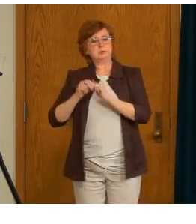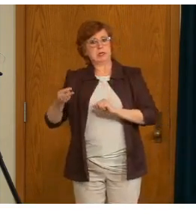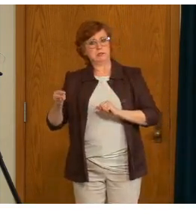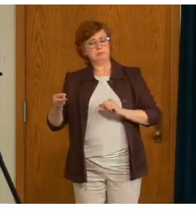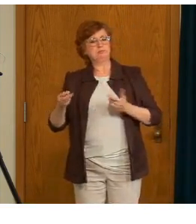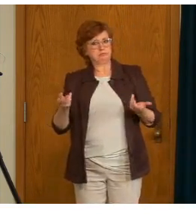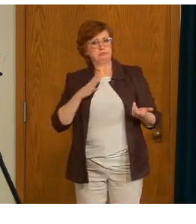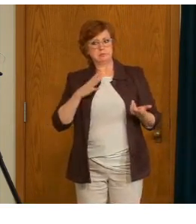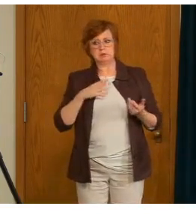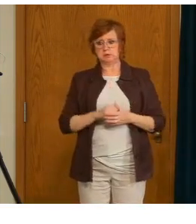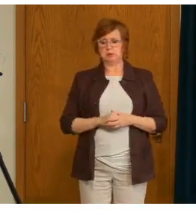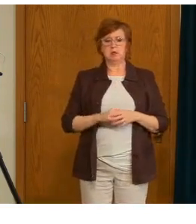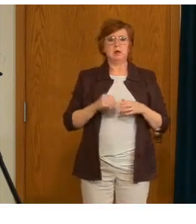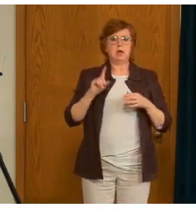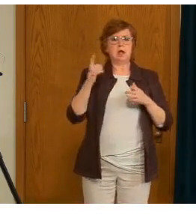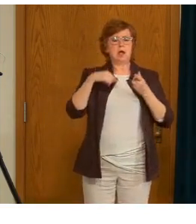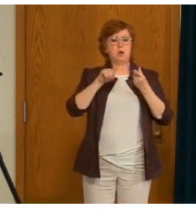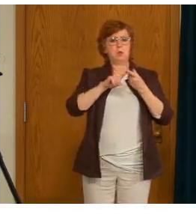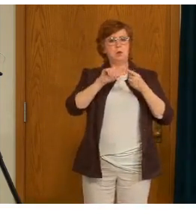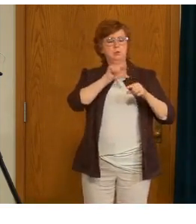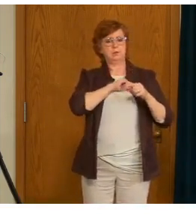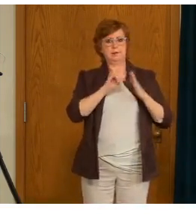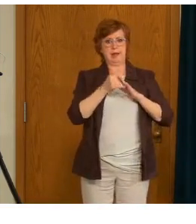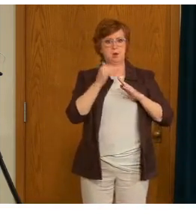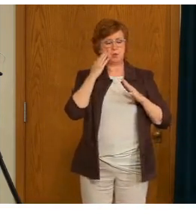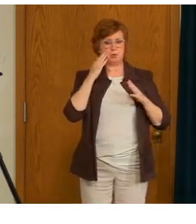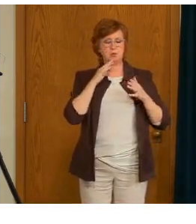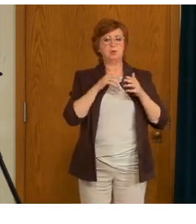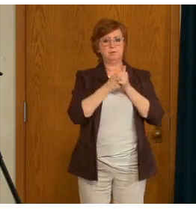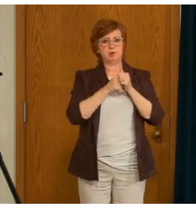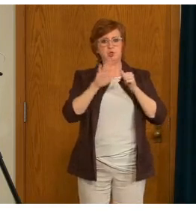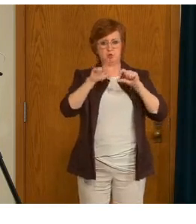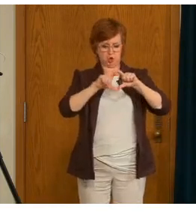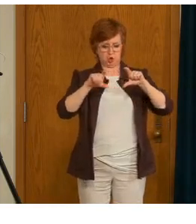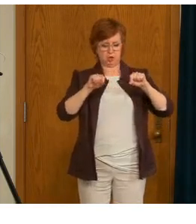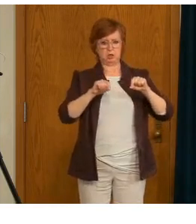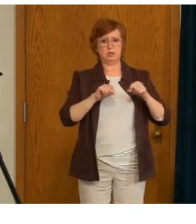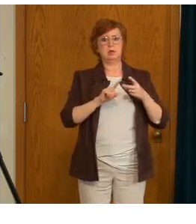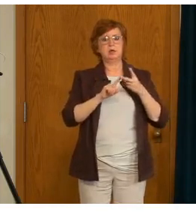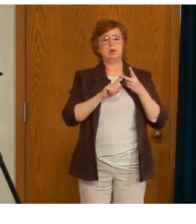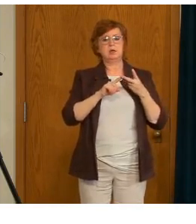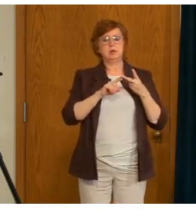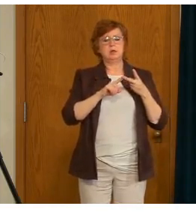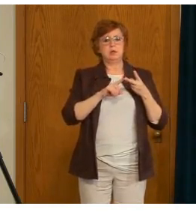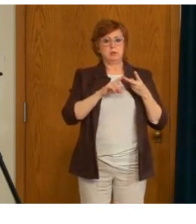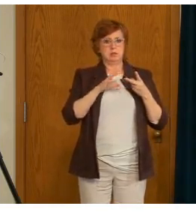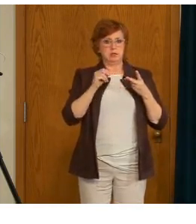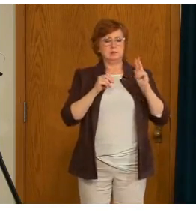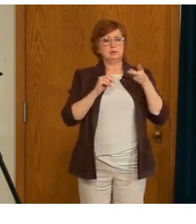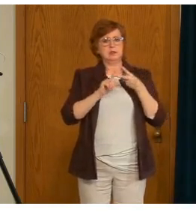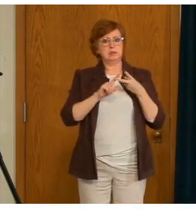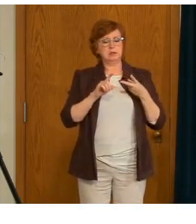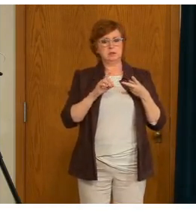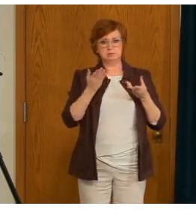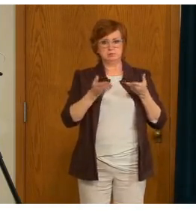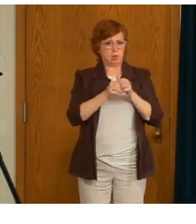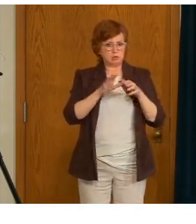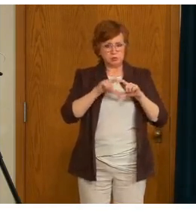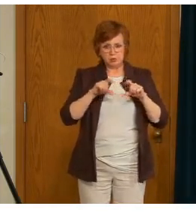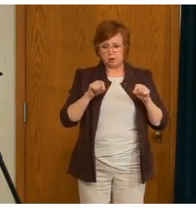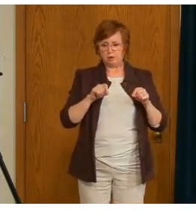when you got your first dose, and therefore when you would be eligible to get your second dose. You can also access that through